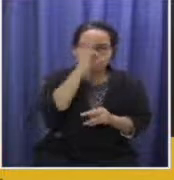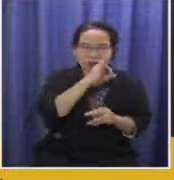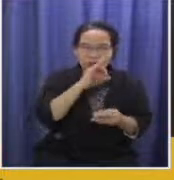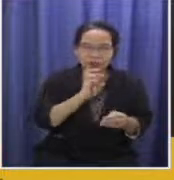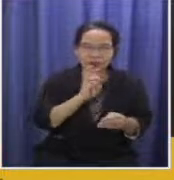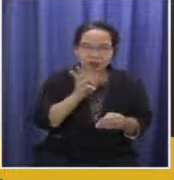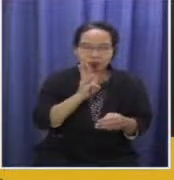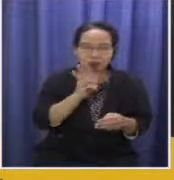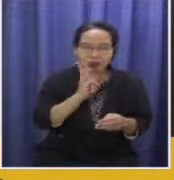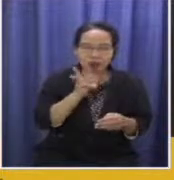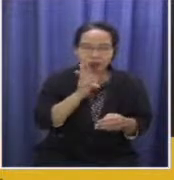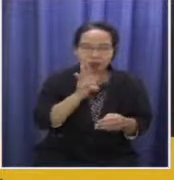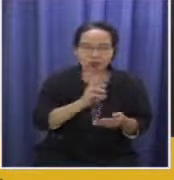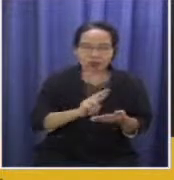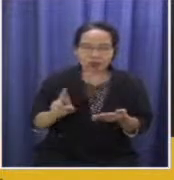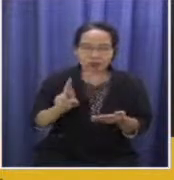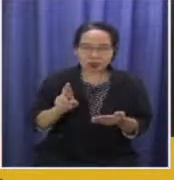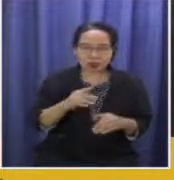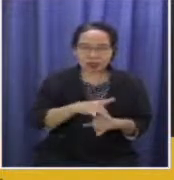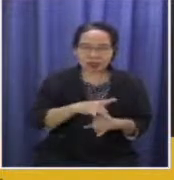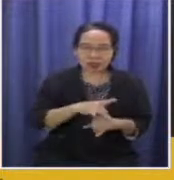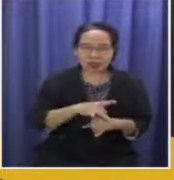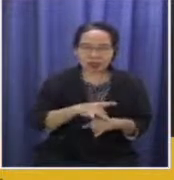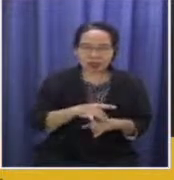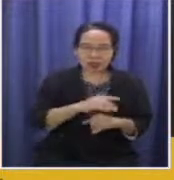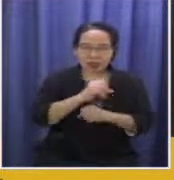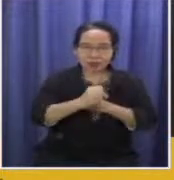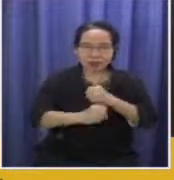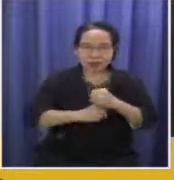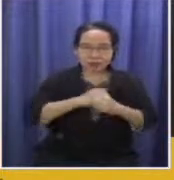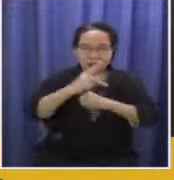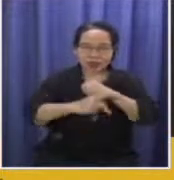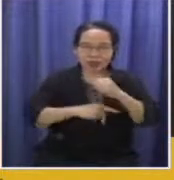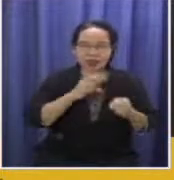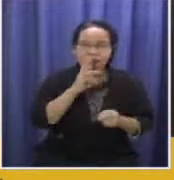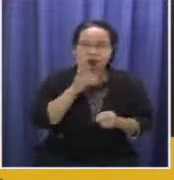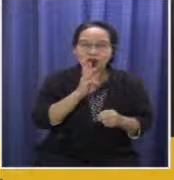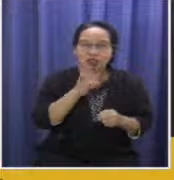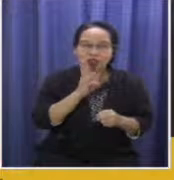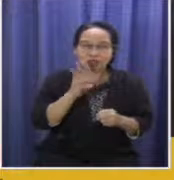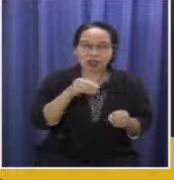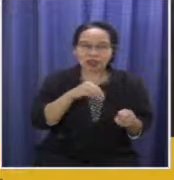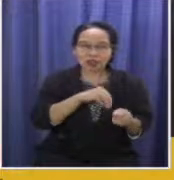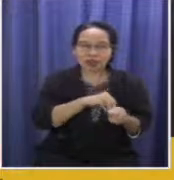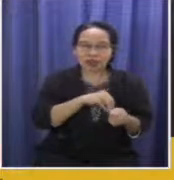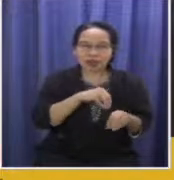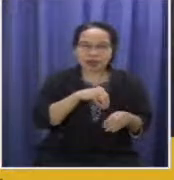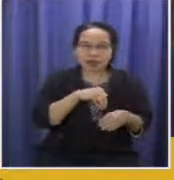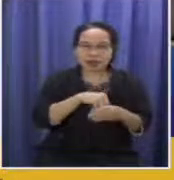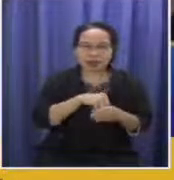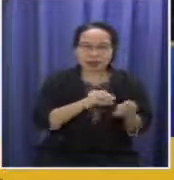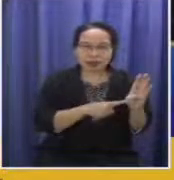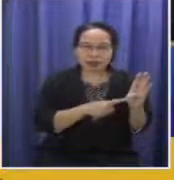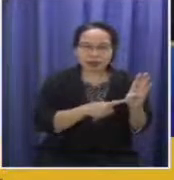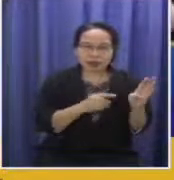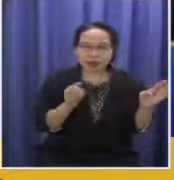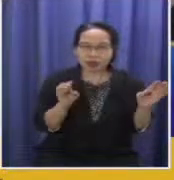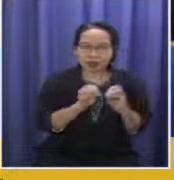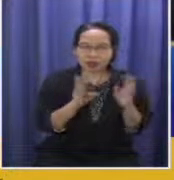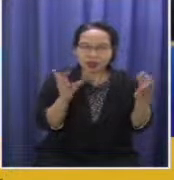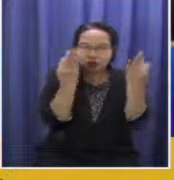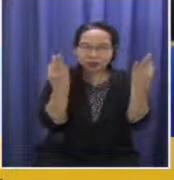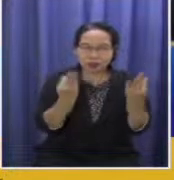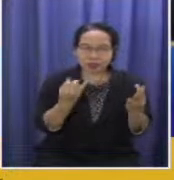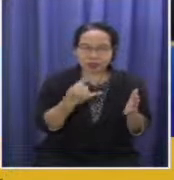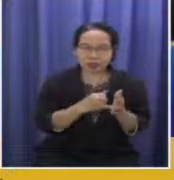of the waters. So the Earth is a planet of waters in the beginning. Without form yet,